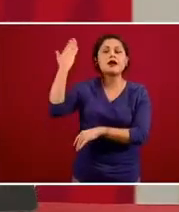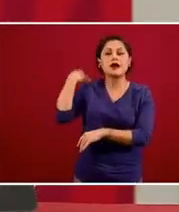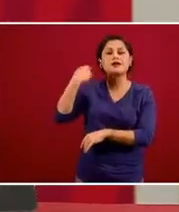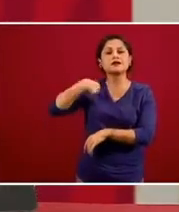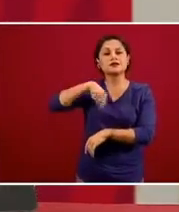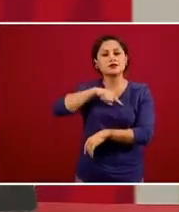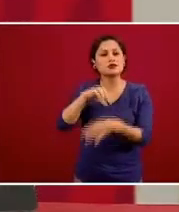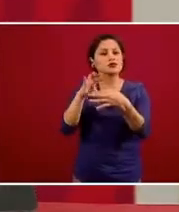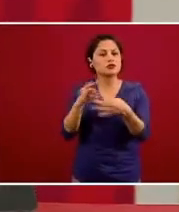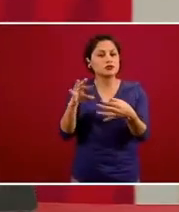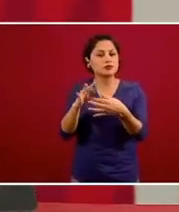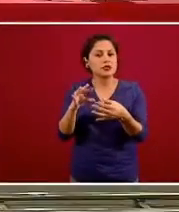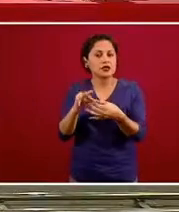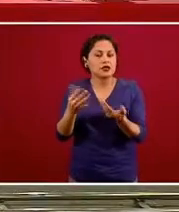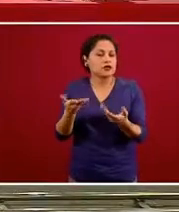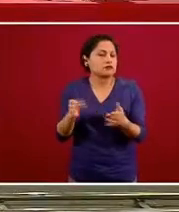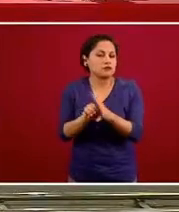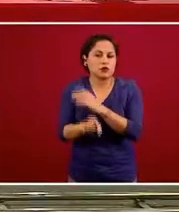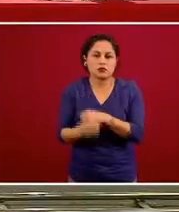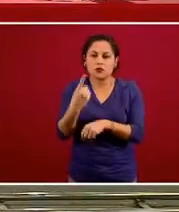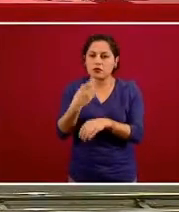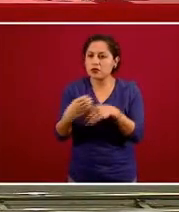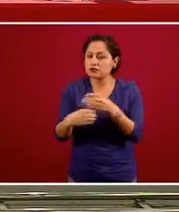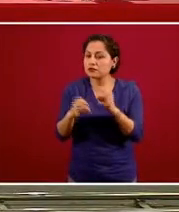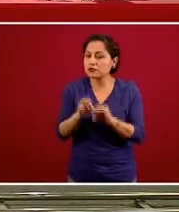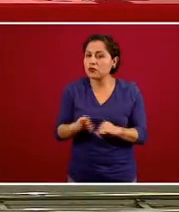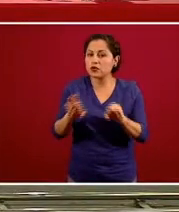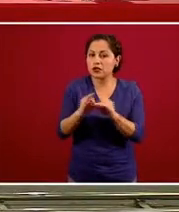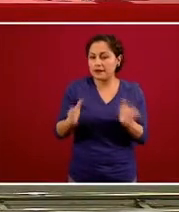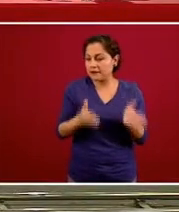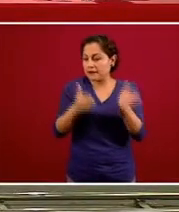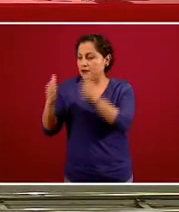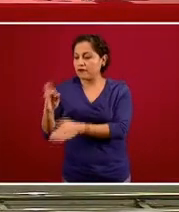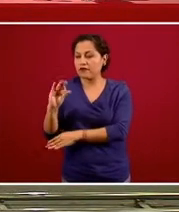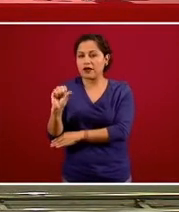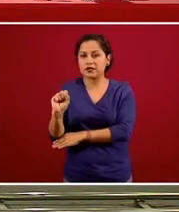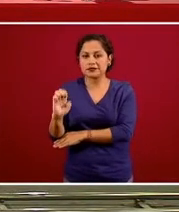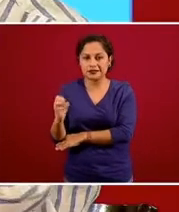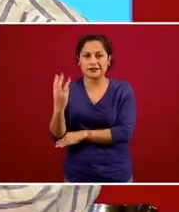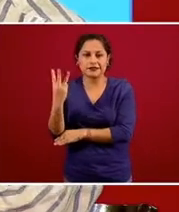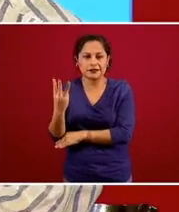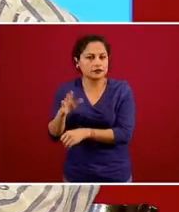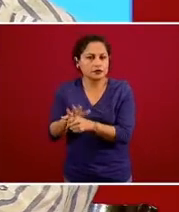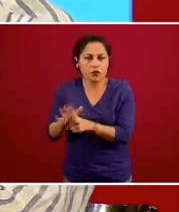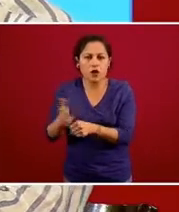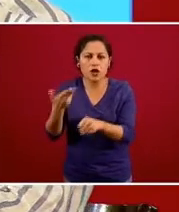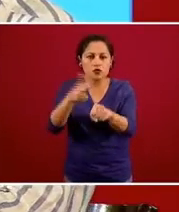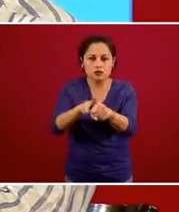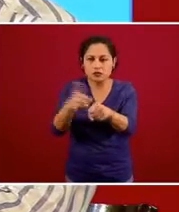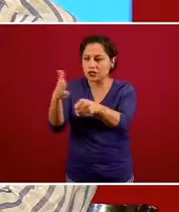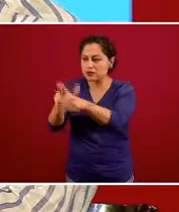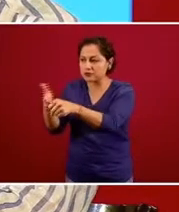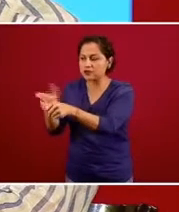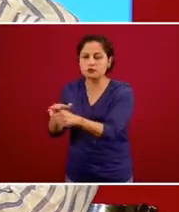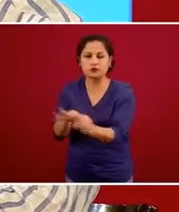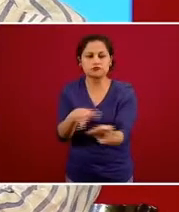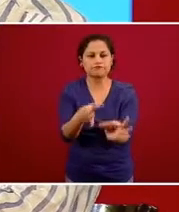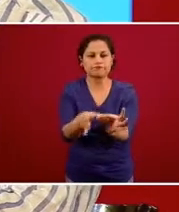has updated us on a subject that we have discussed many occasions before, which is